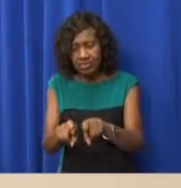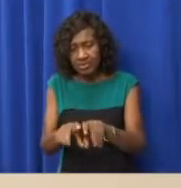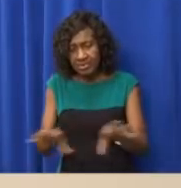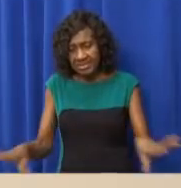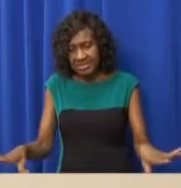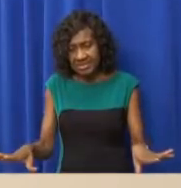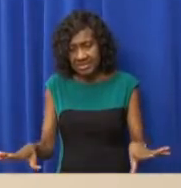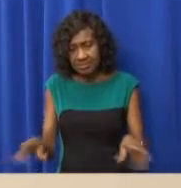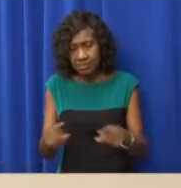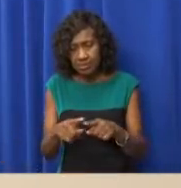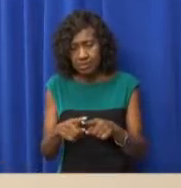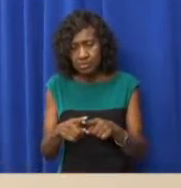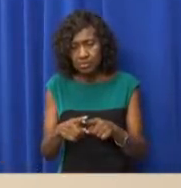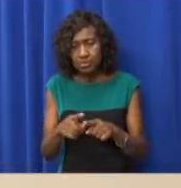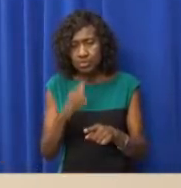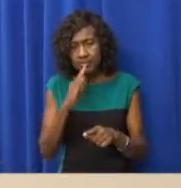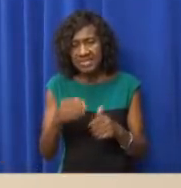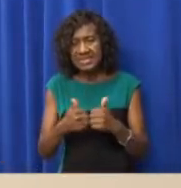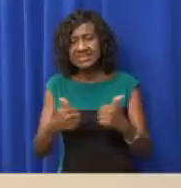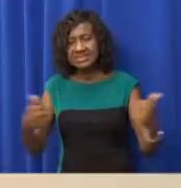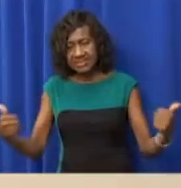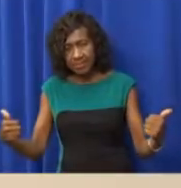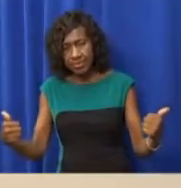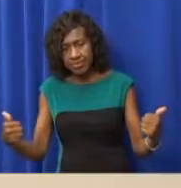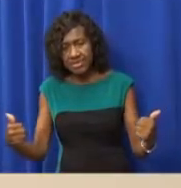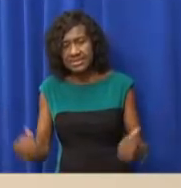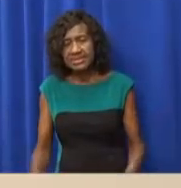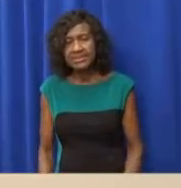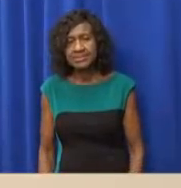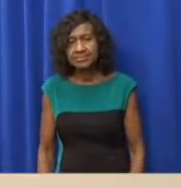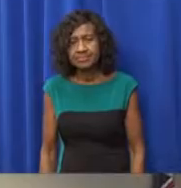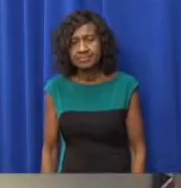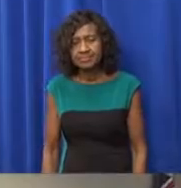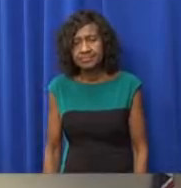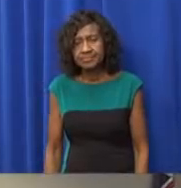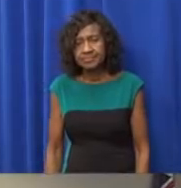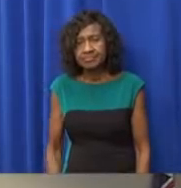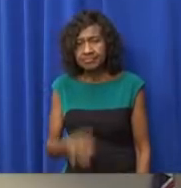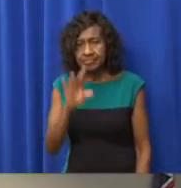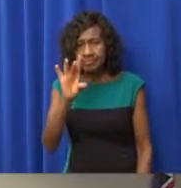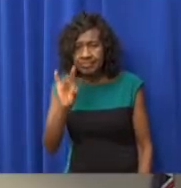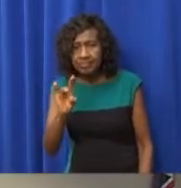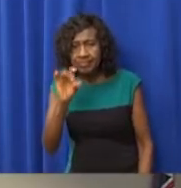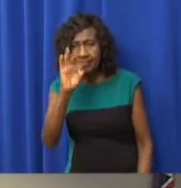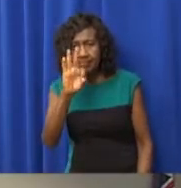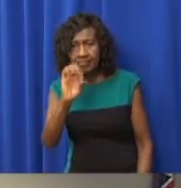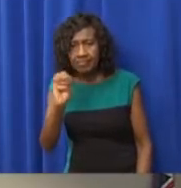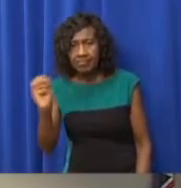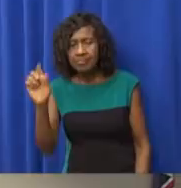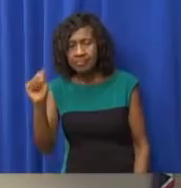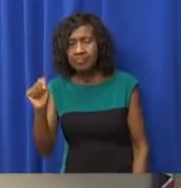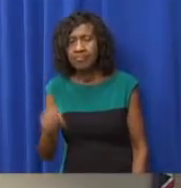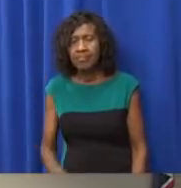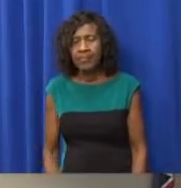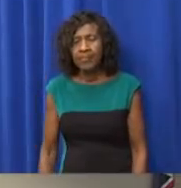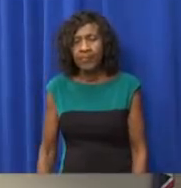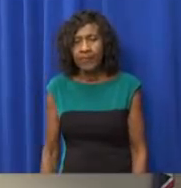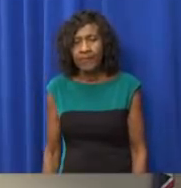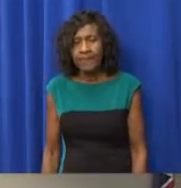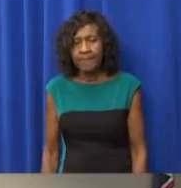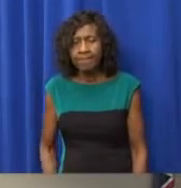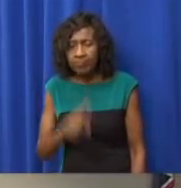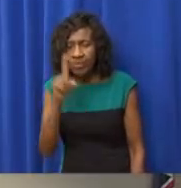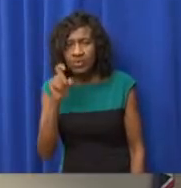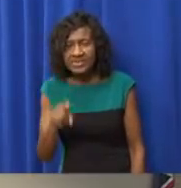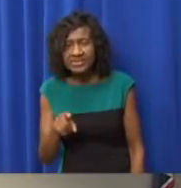safety is observed. Okay. Final question. Your Excellency, you may be able to answer this